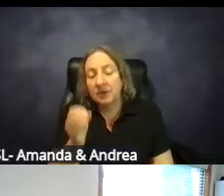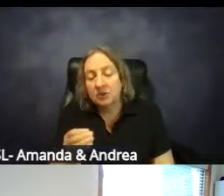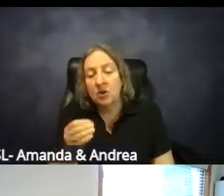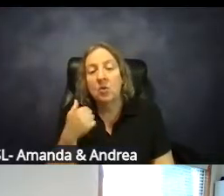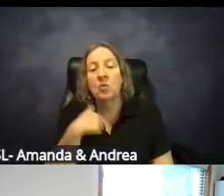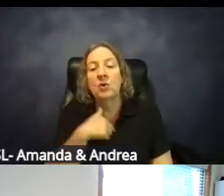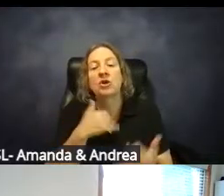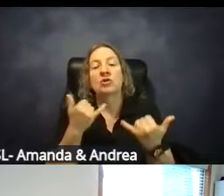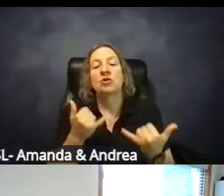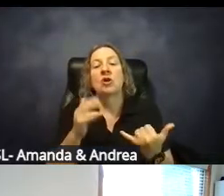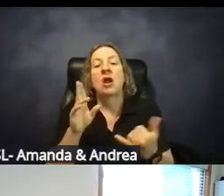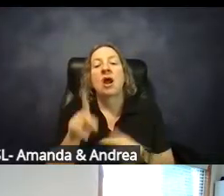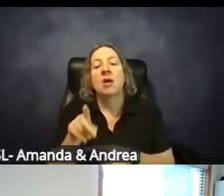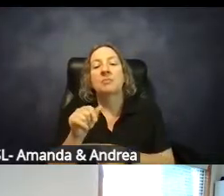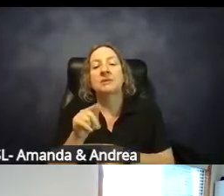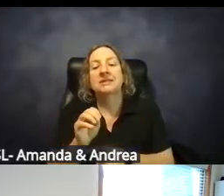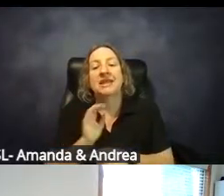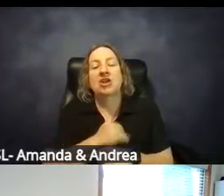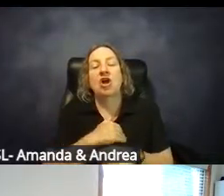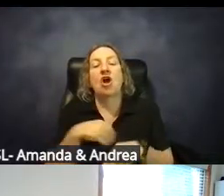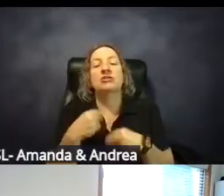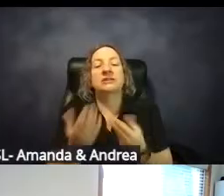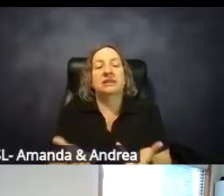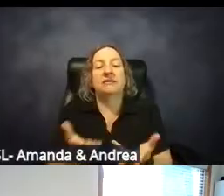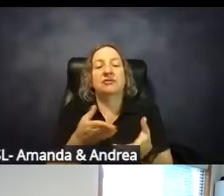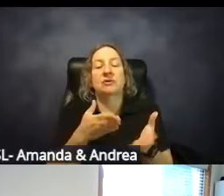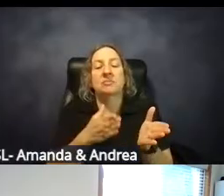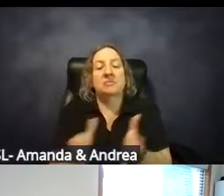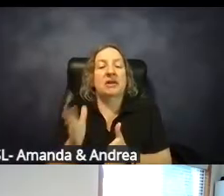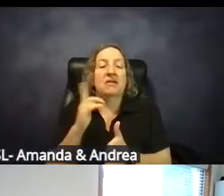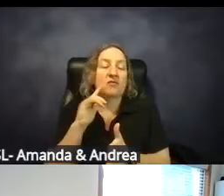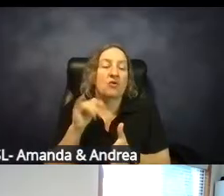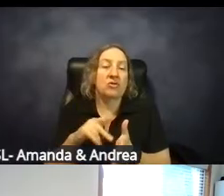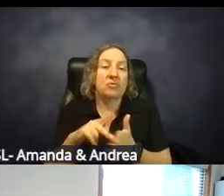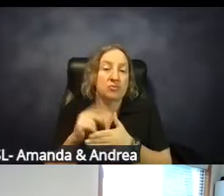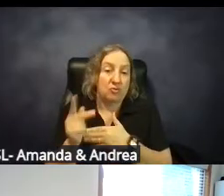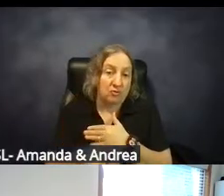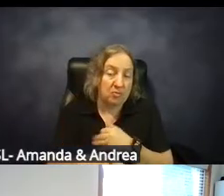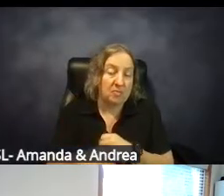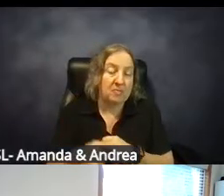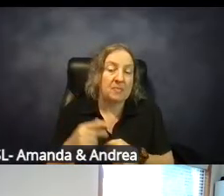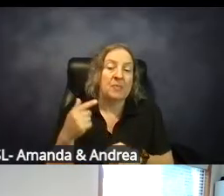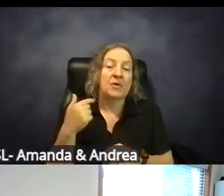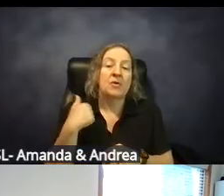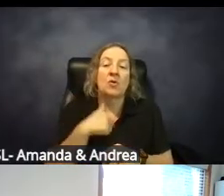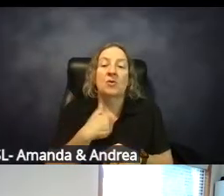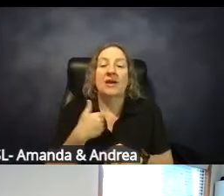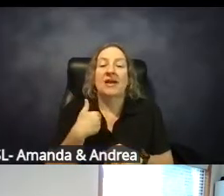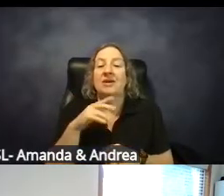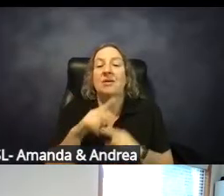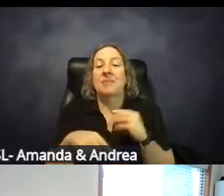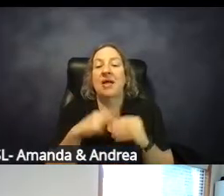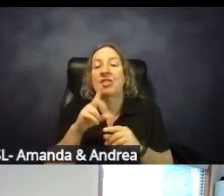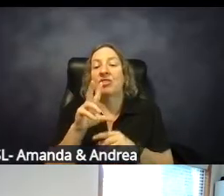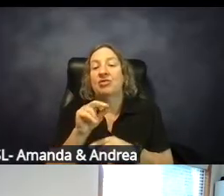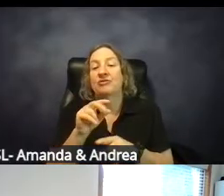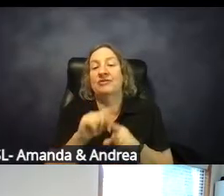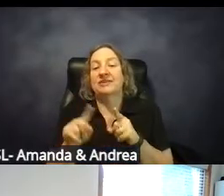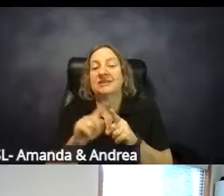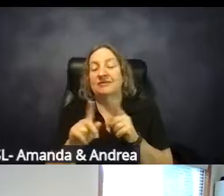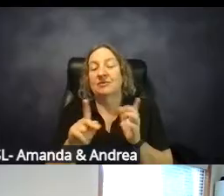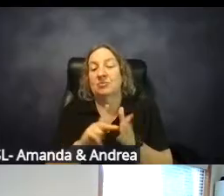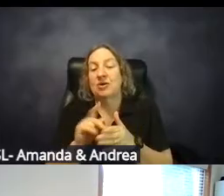updating our delivery plan for the program, but we have about 30 different projects that we're going to